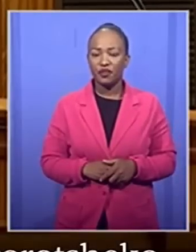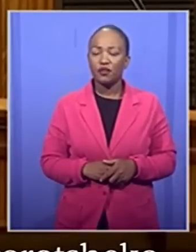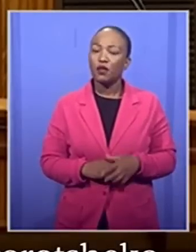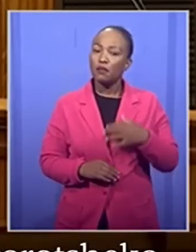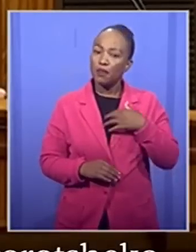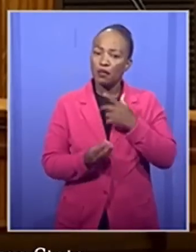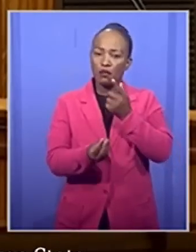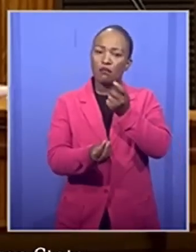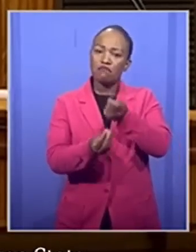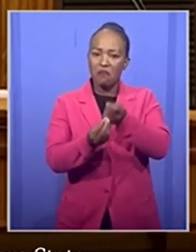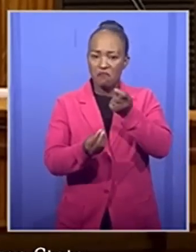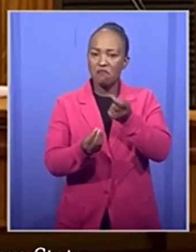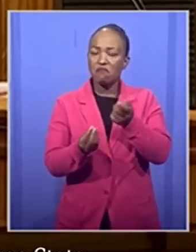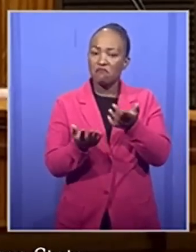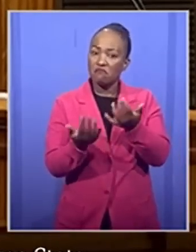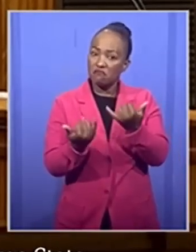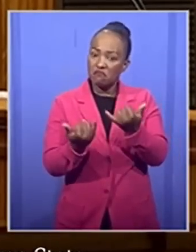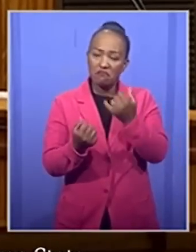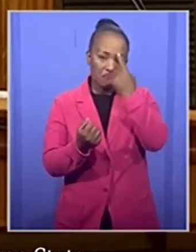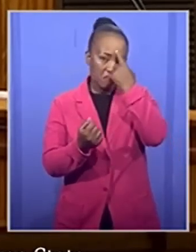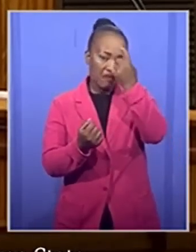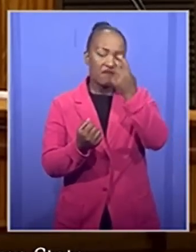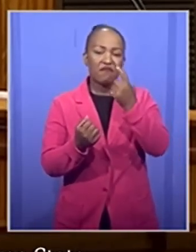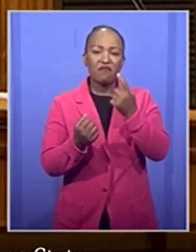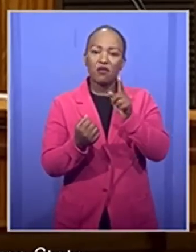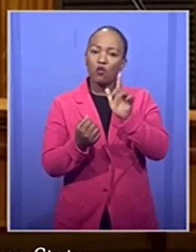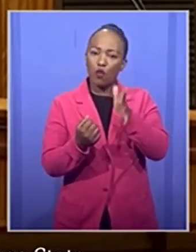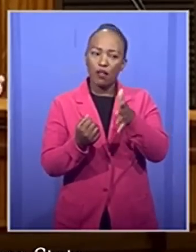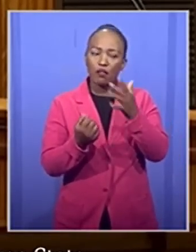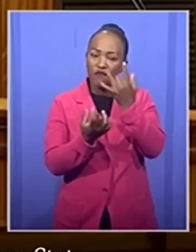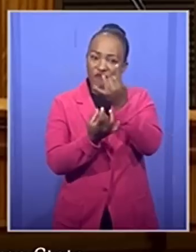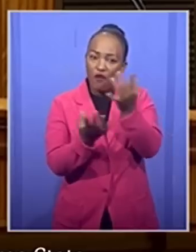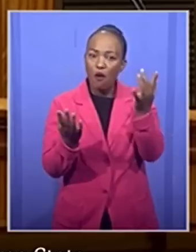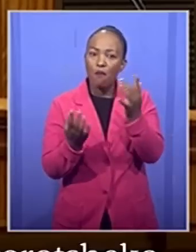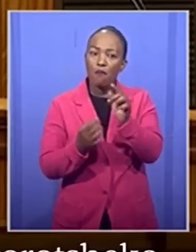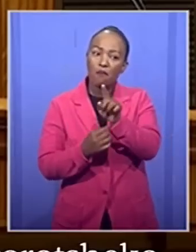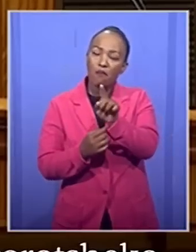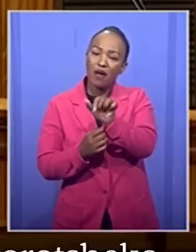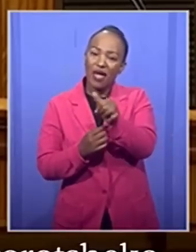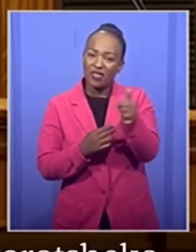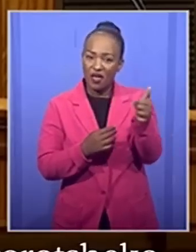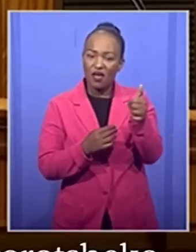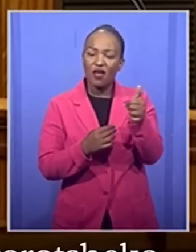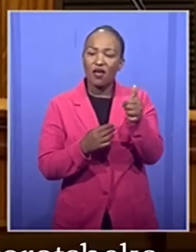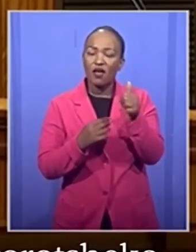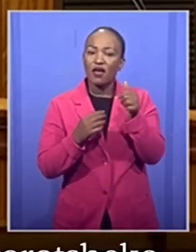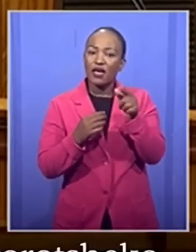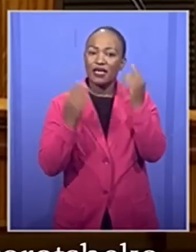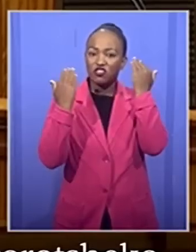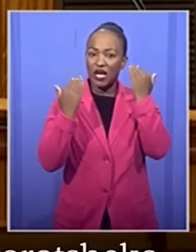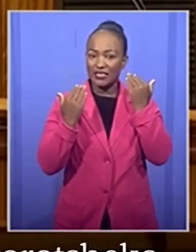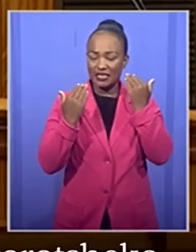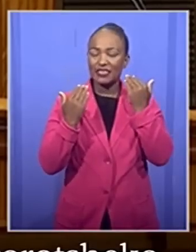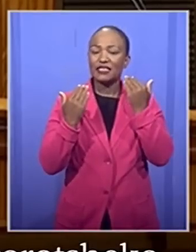and I believe it will immediately be communicated with Wilma, the Judge President's